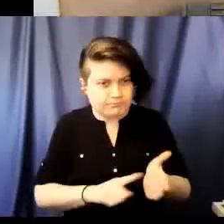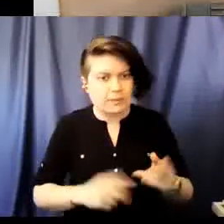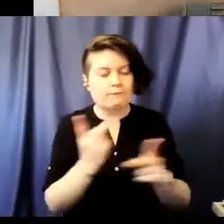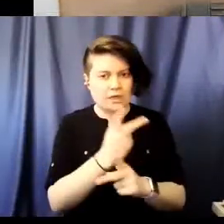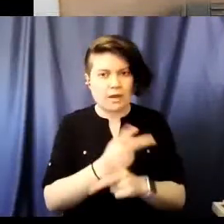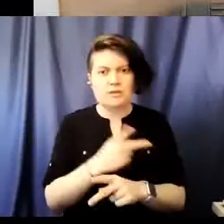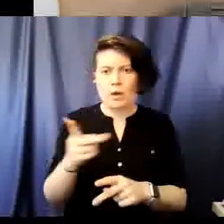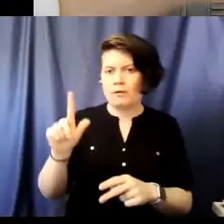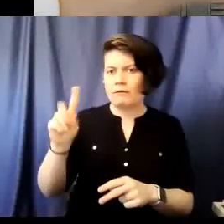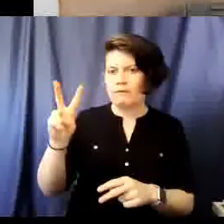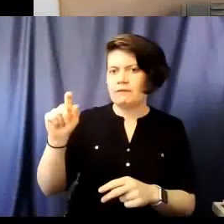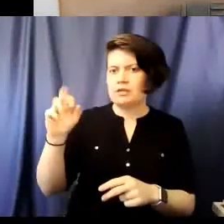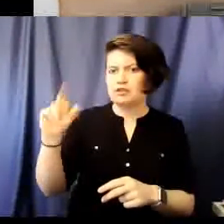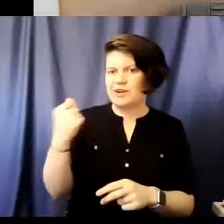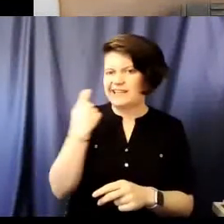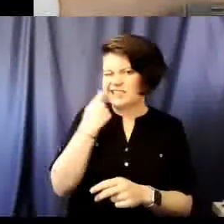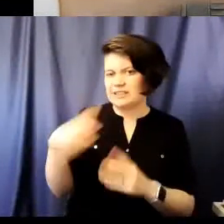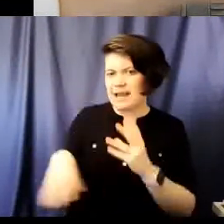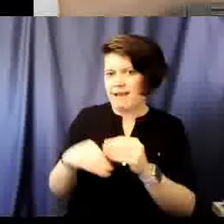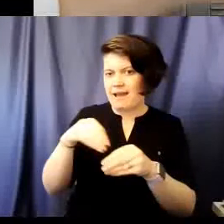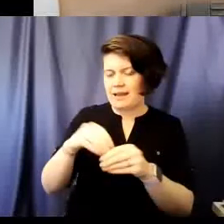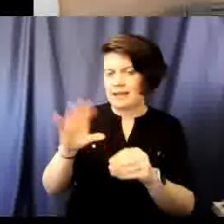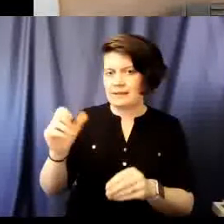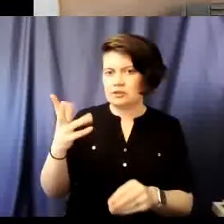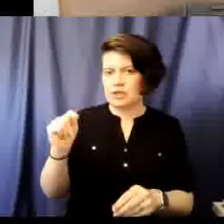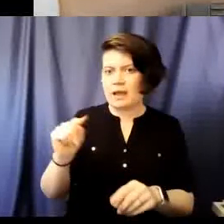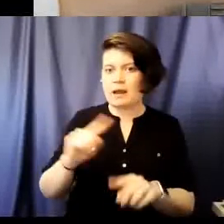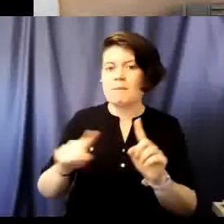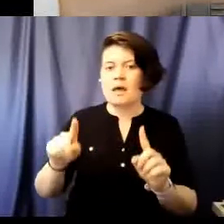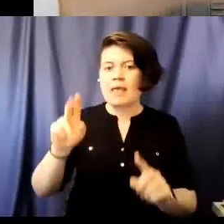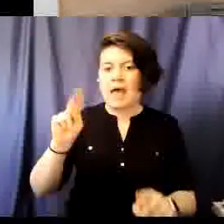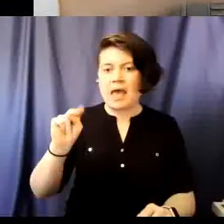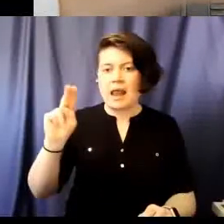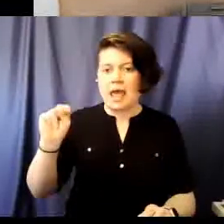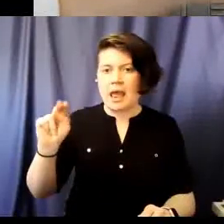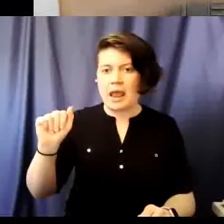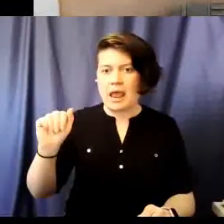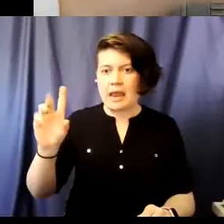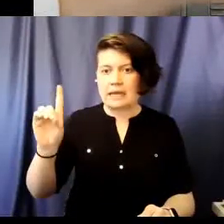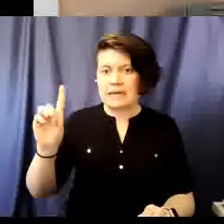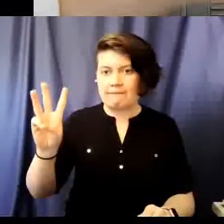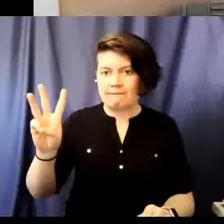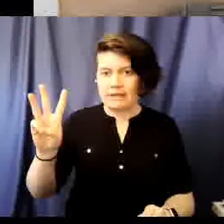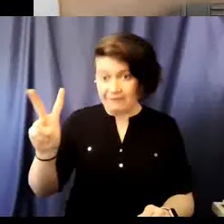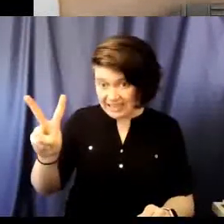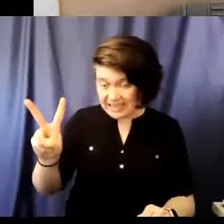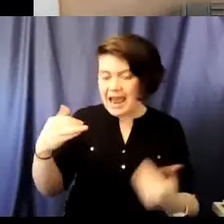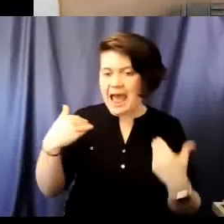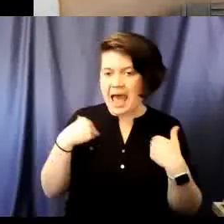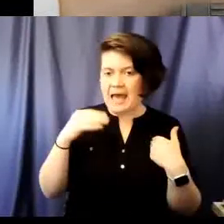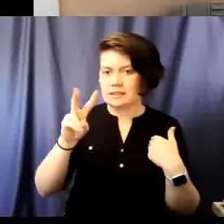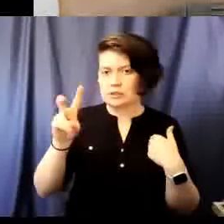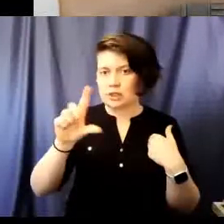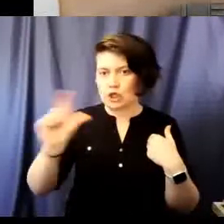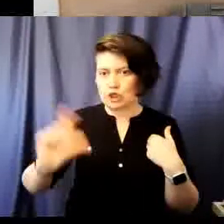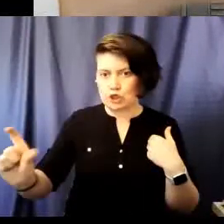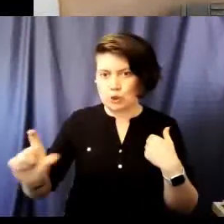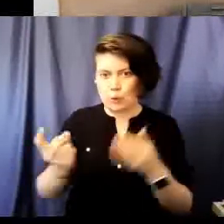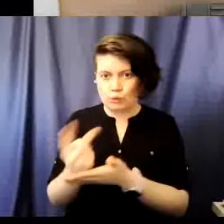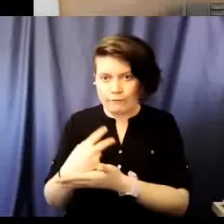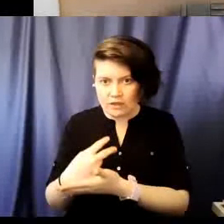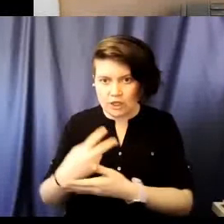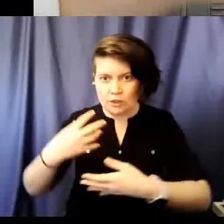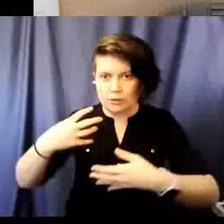those resources in the chat, but the NNABB has done a Zoom review. They've reviewed some